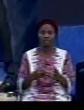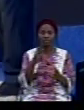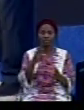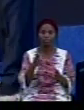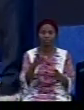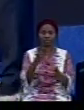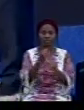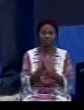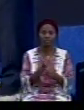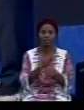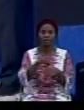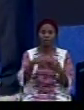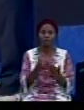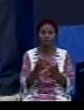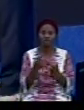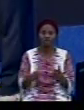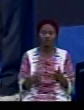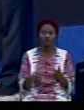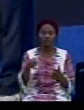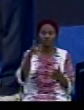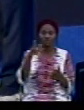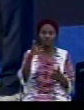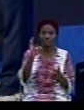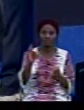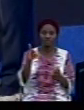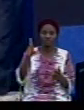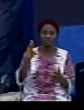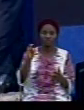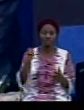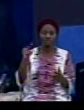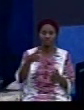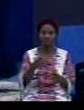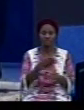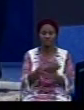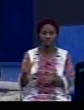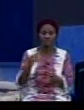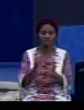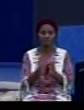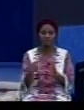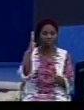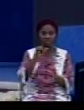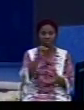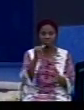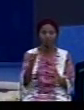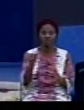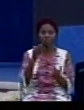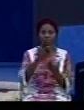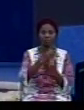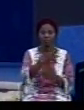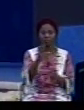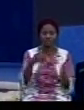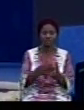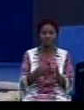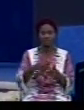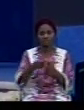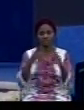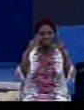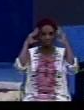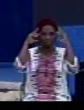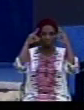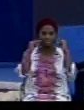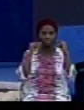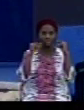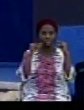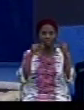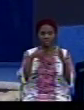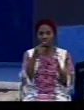the frogs away, that they will not bother you anymore. And then Moses said, now, Pharaoh, tell